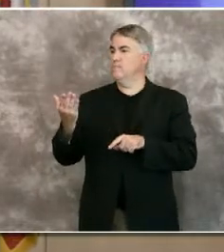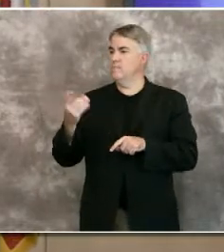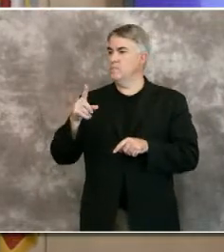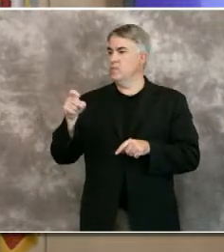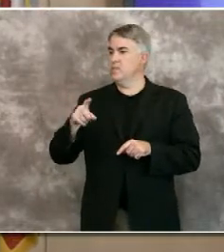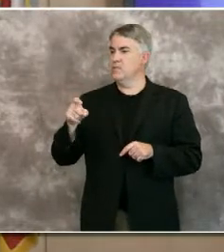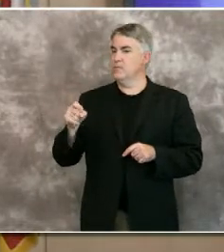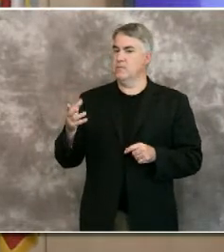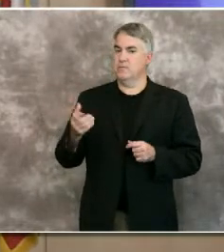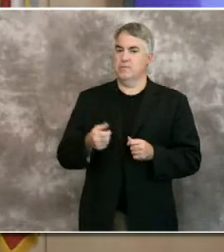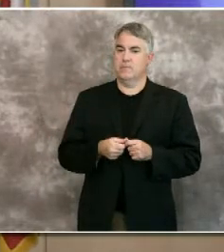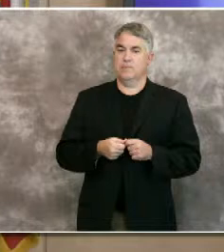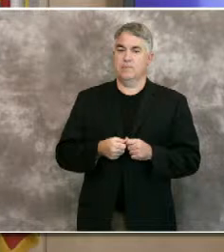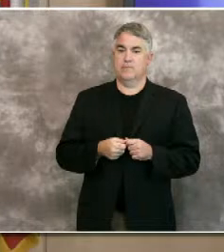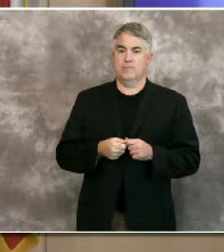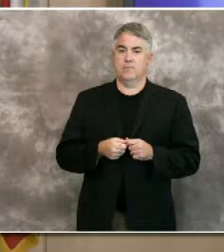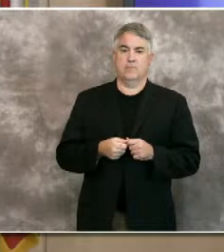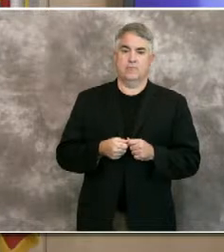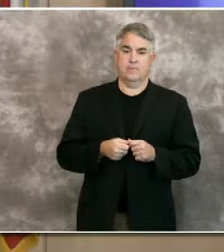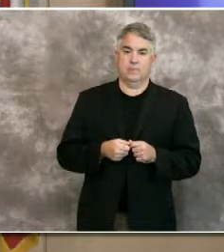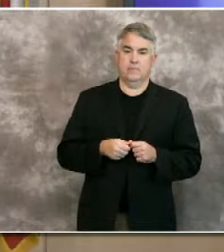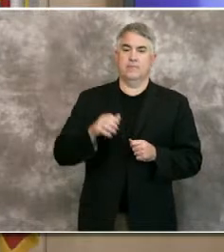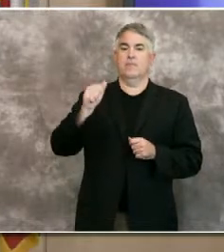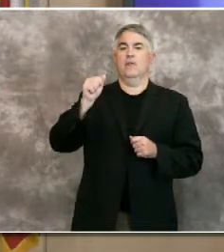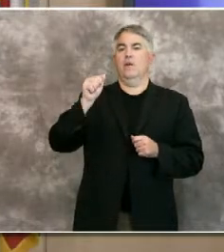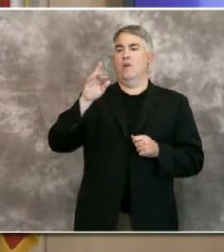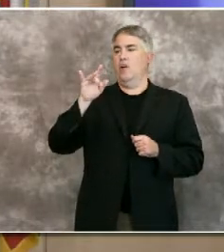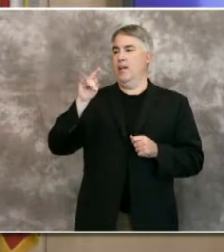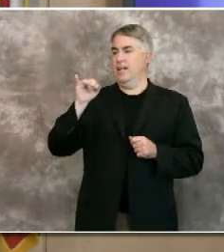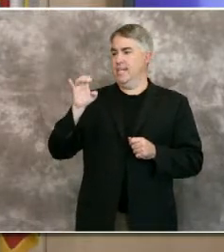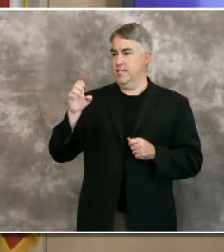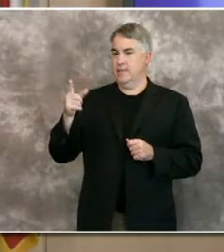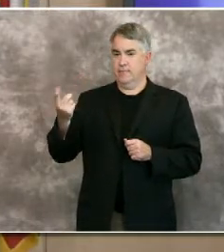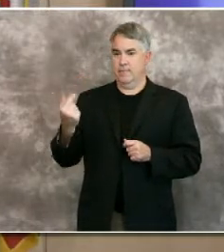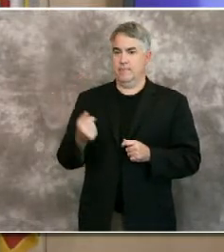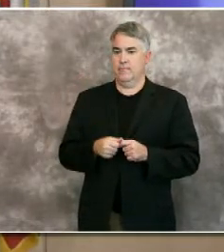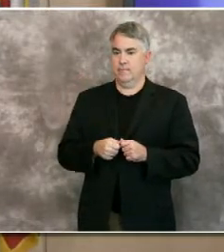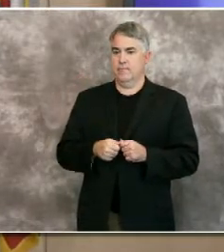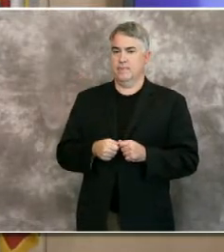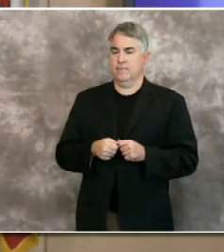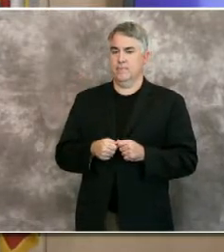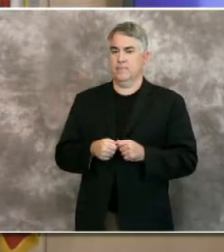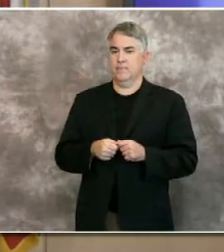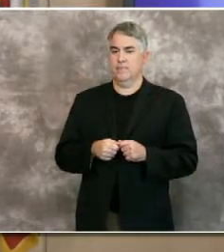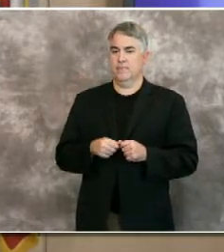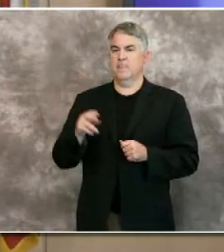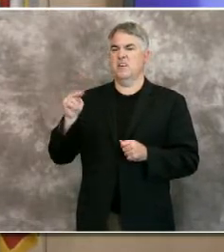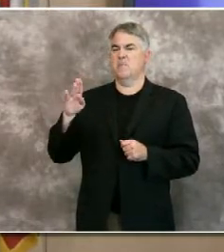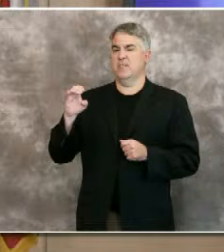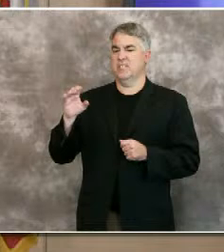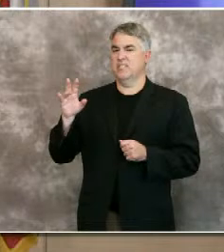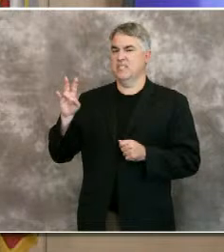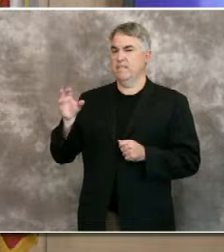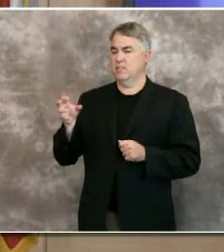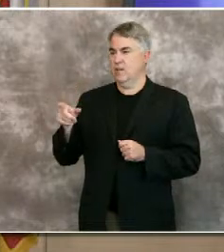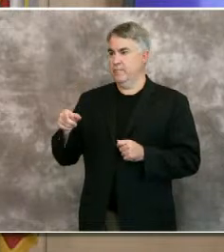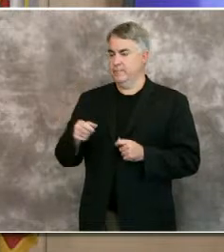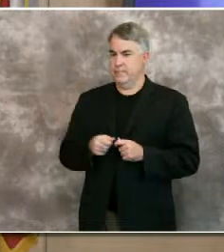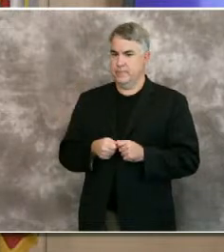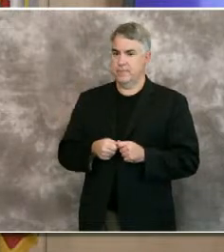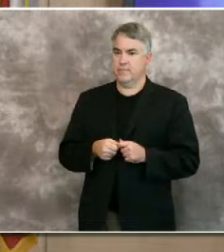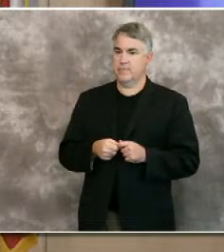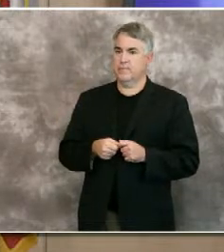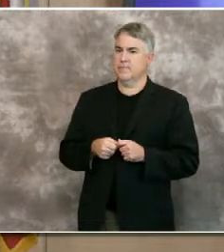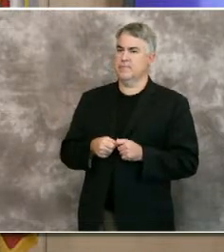Artie Ojeda with NBC7. Please state your question. Good afternoon, everybody. I'm going to just, first of all, give this due diligence,